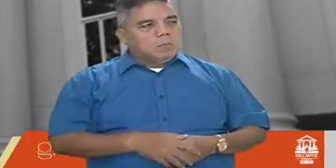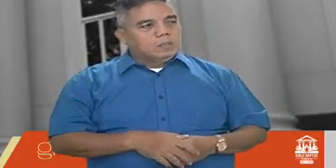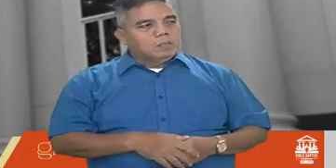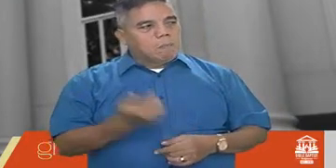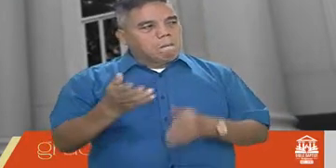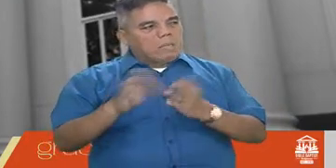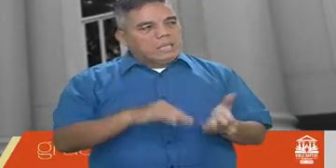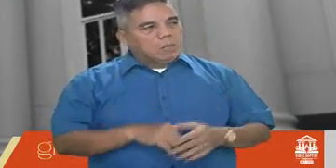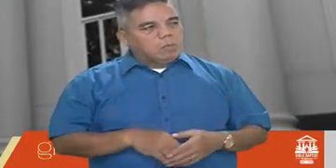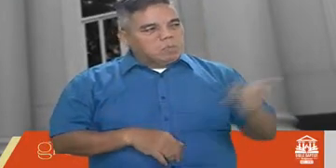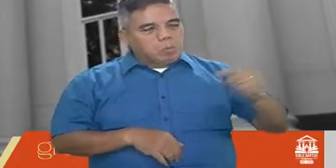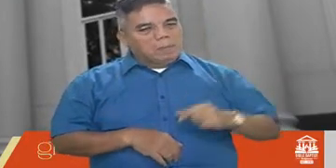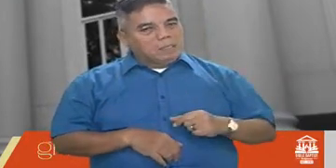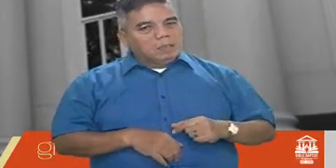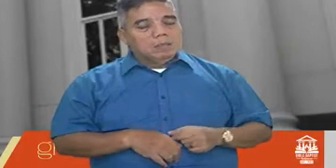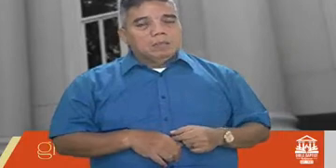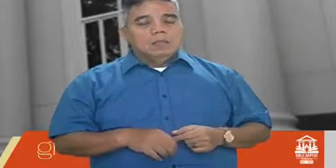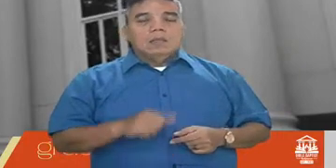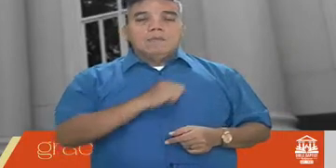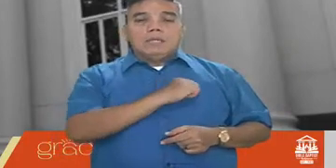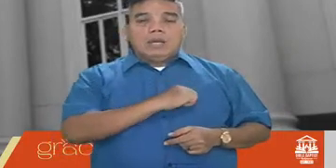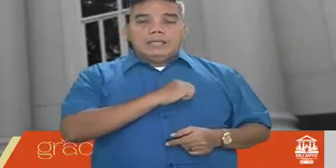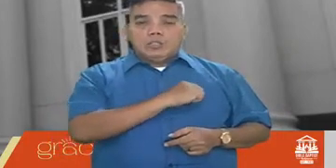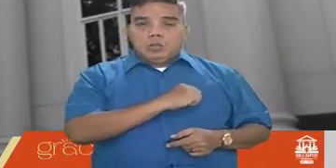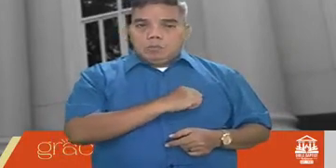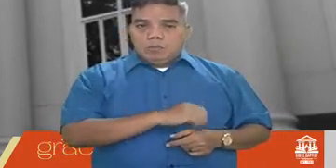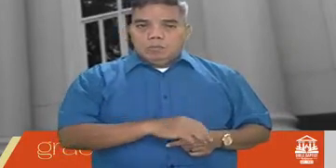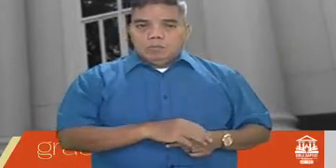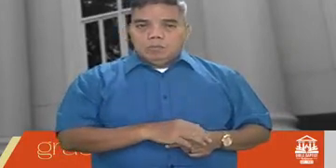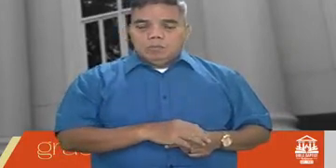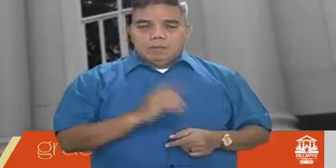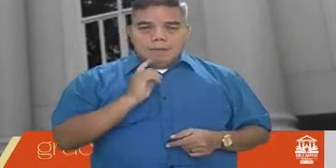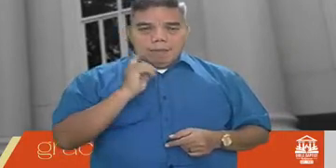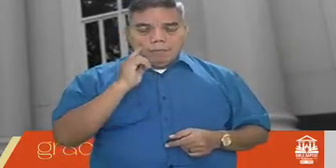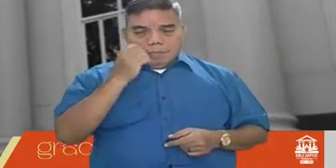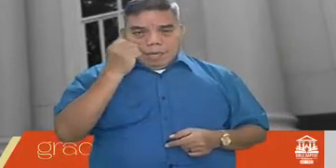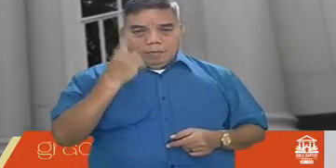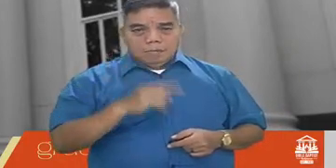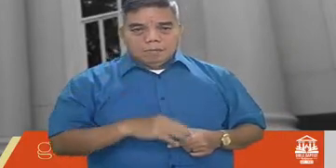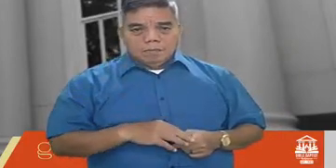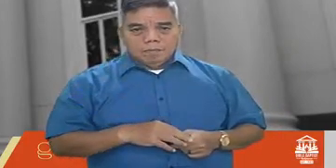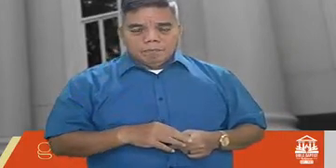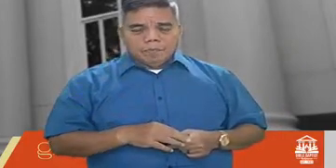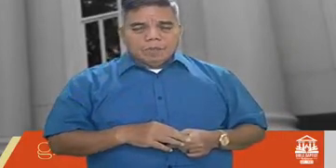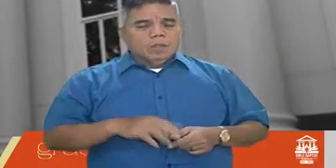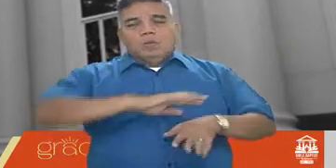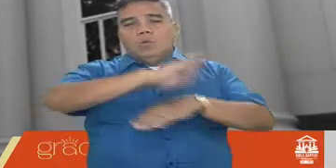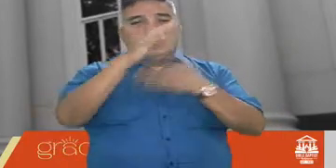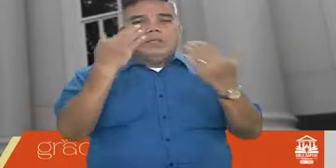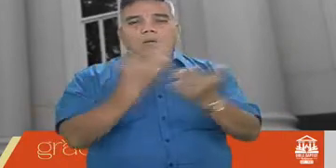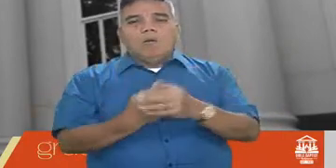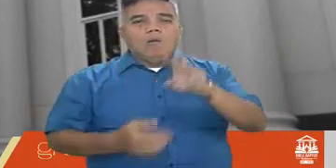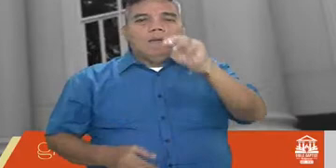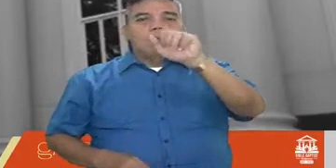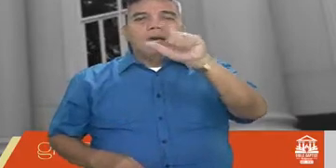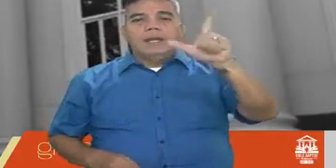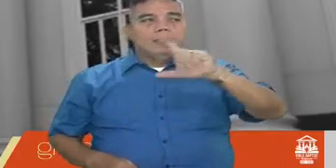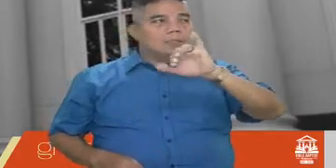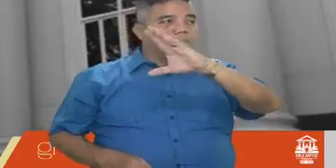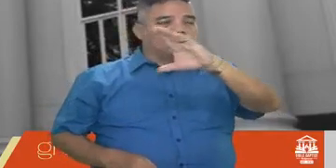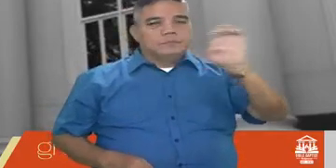mamatay. You see? Huh? Mga butang yun, anak. Okay? So, with all malice, with